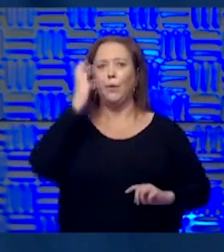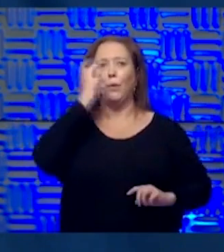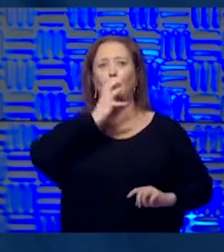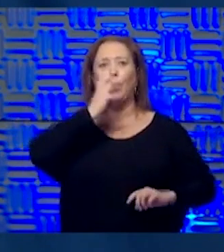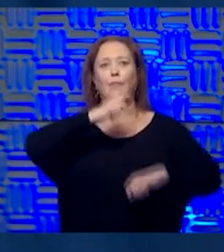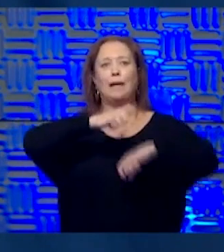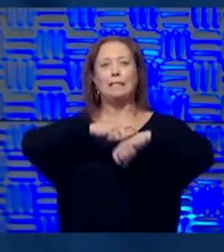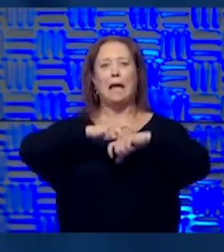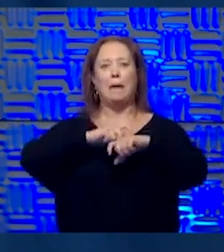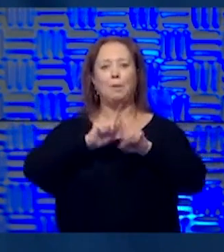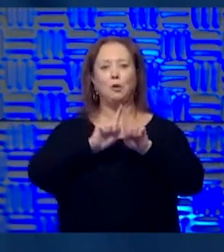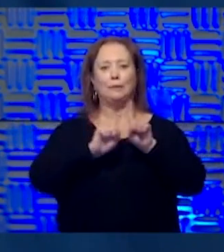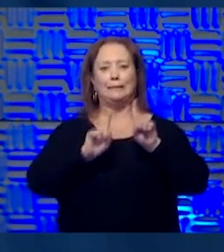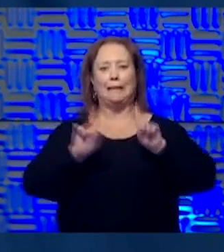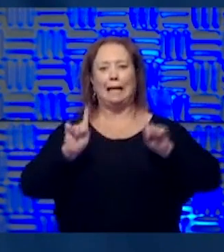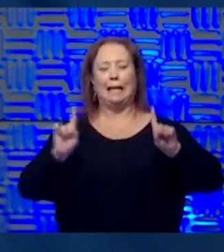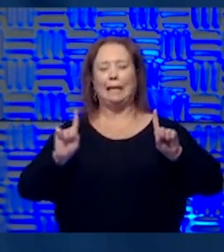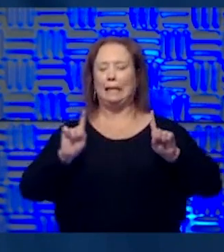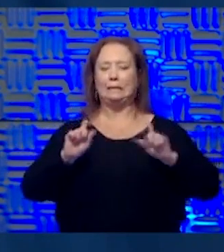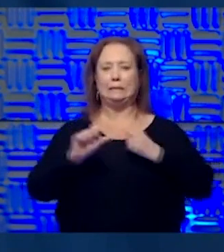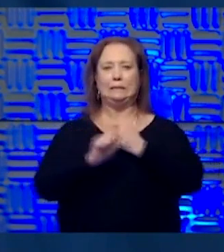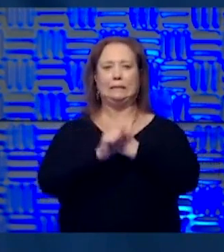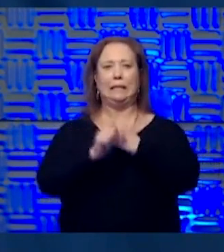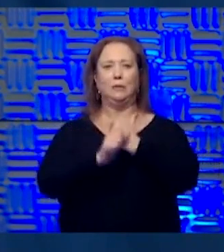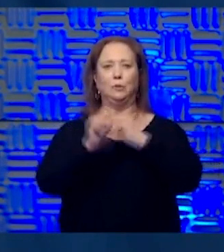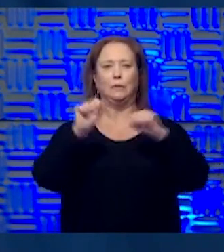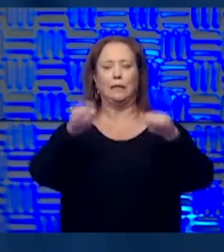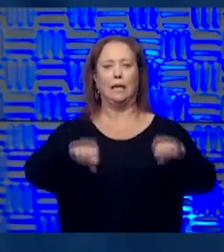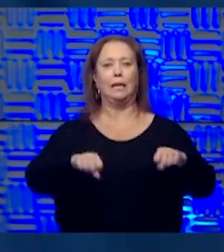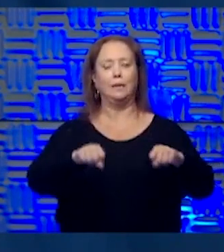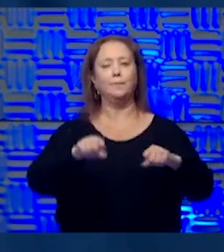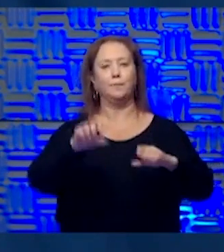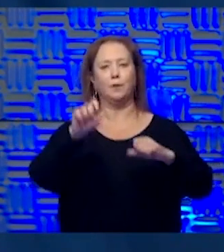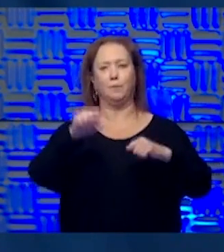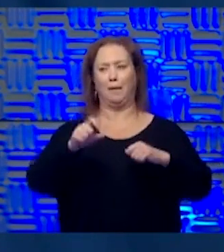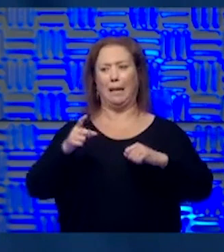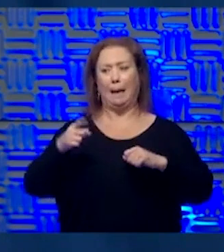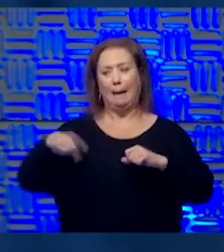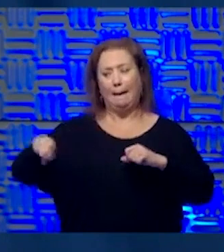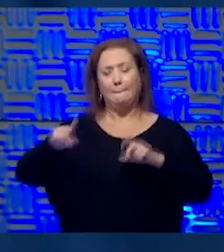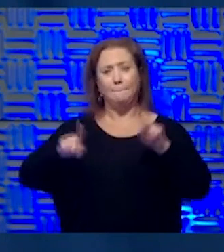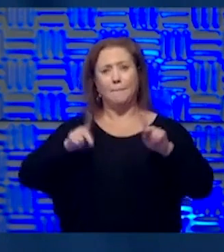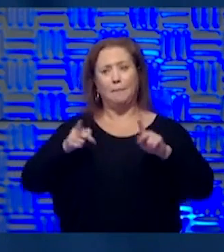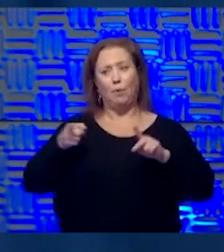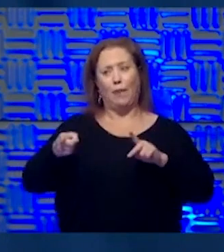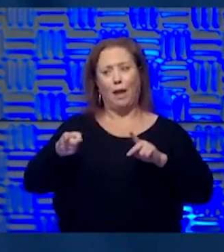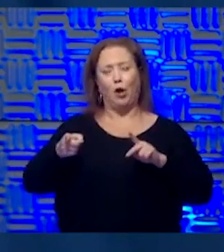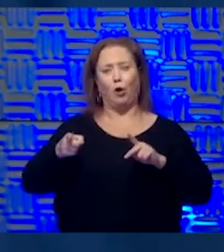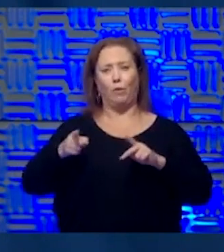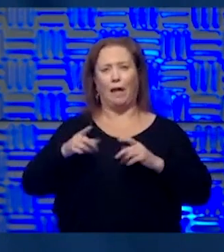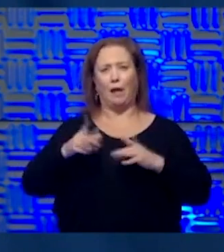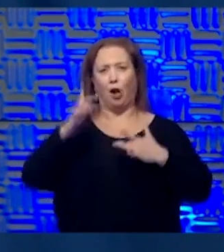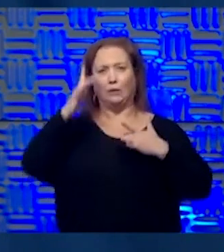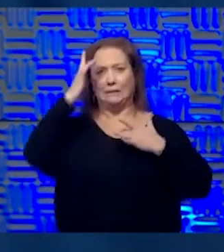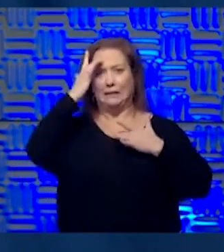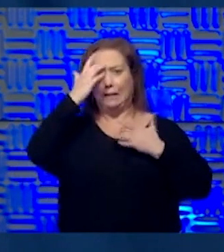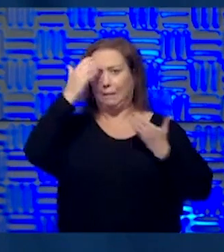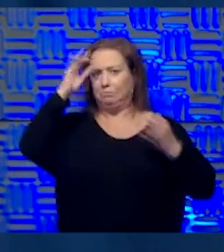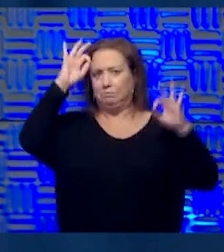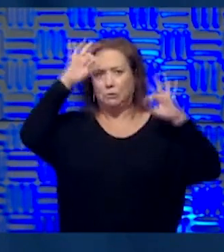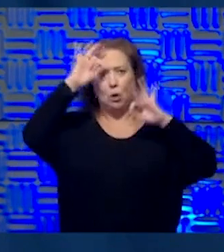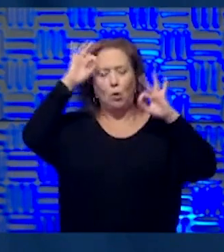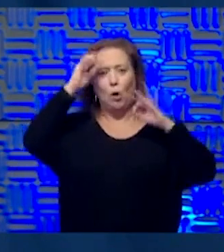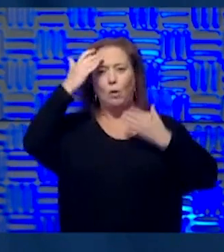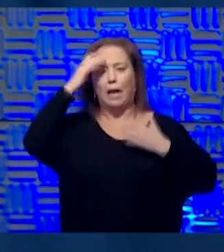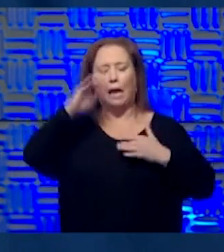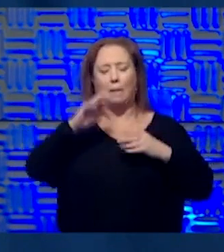so close to other people, I think that's very dangerous. There could be asymptomatic or pre-symptomatic spreaders close to you.